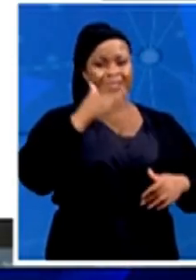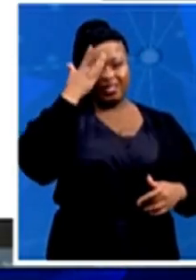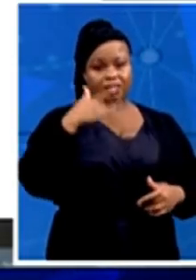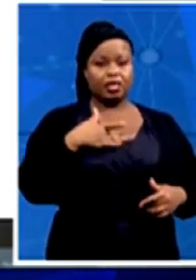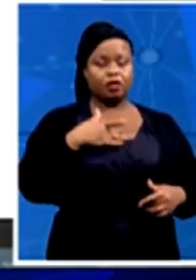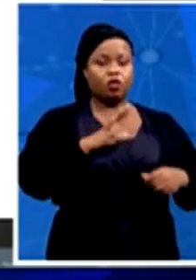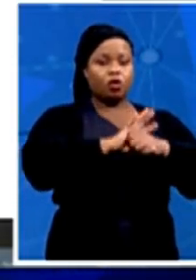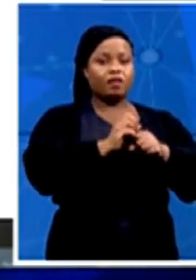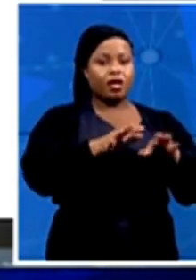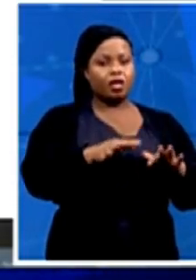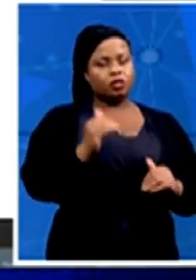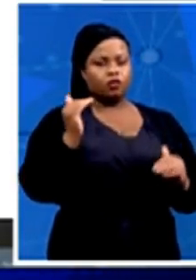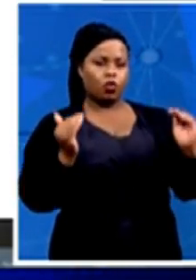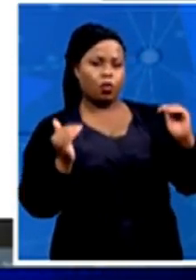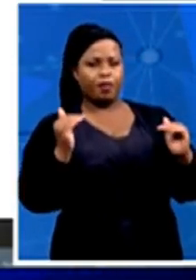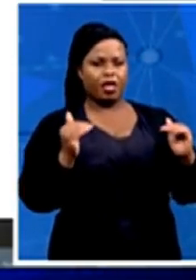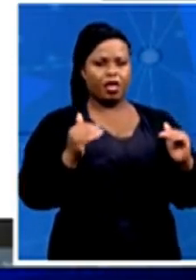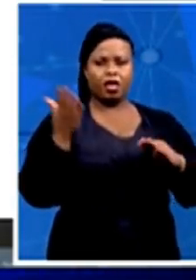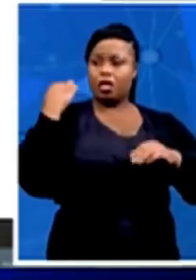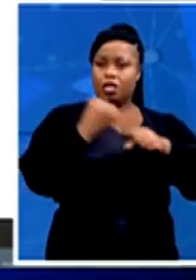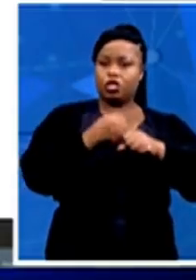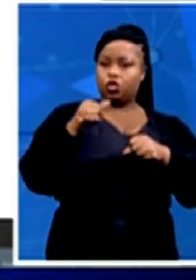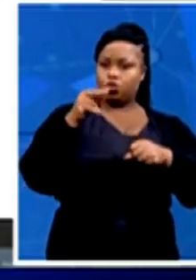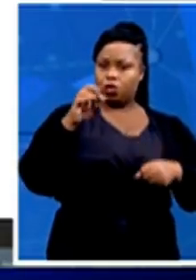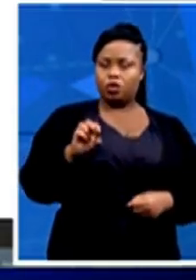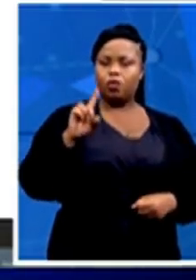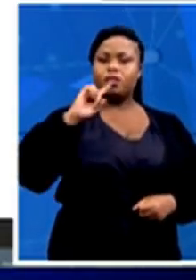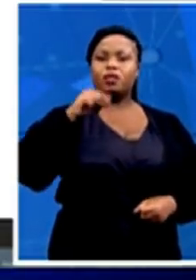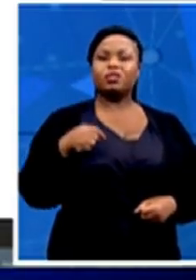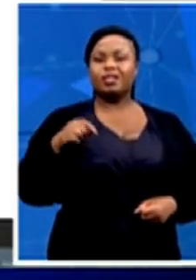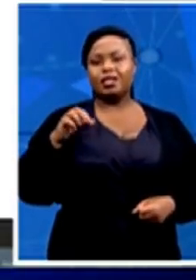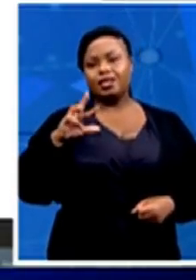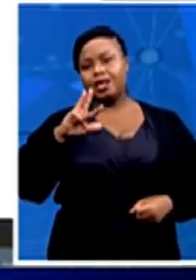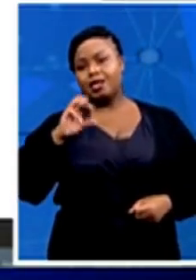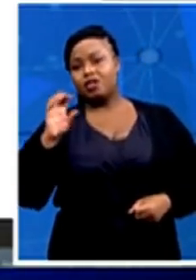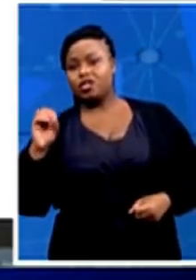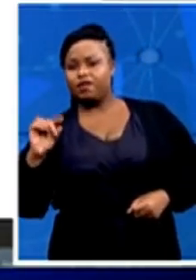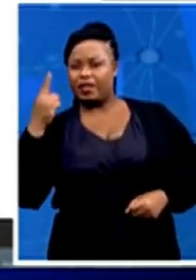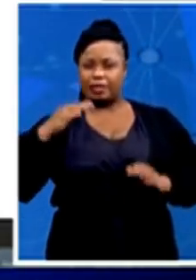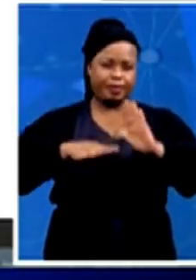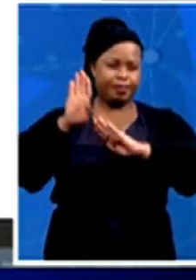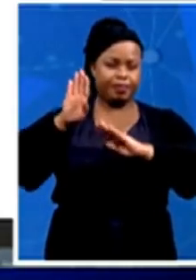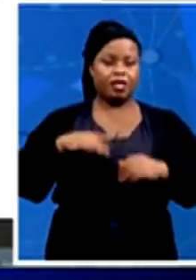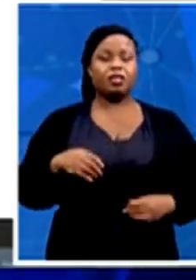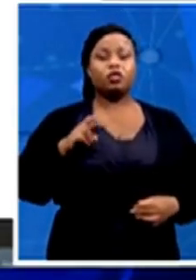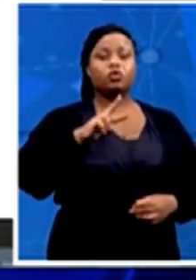June last year, which was 1,900, that was the peak of the first wave, and 2,300 in December,